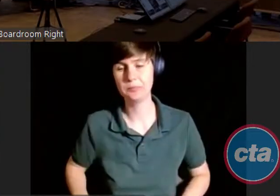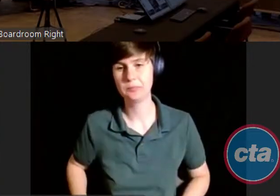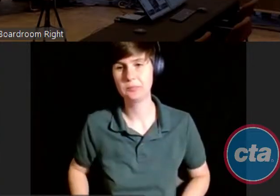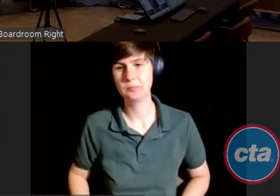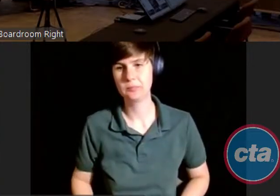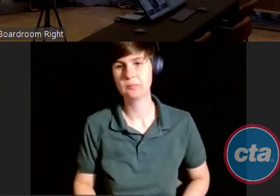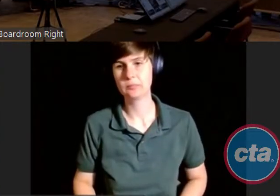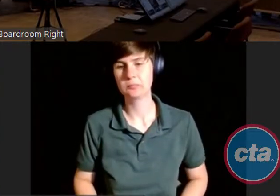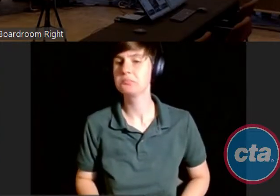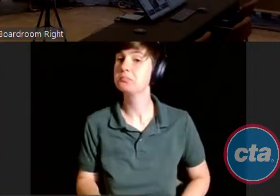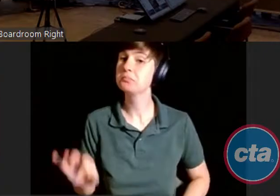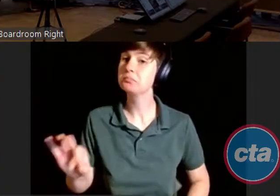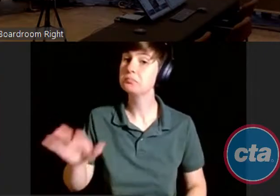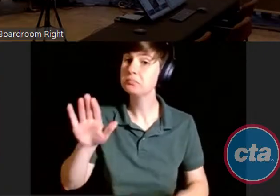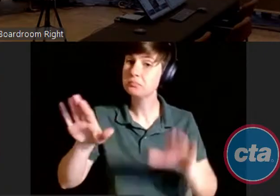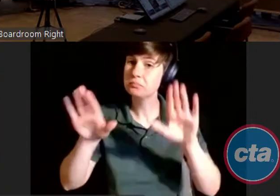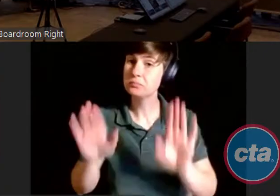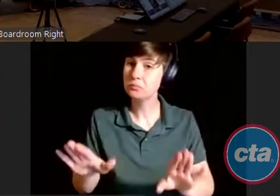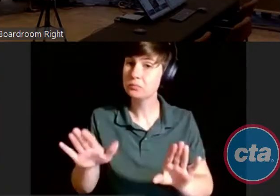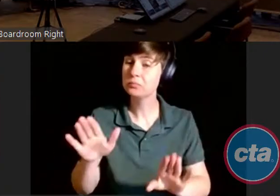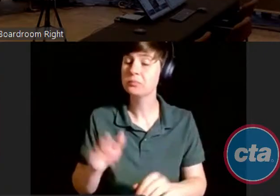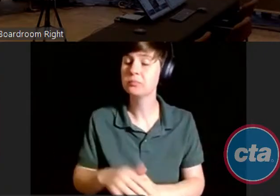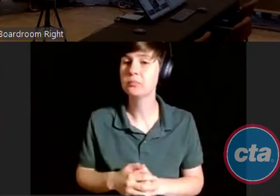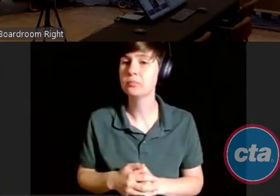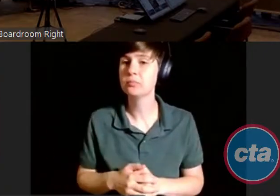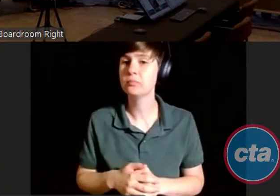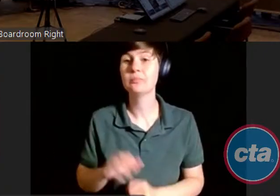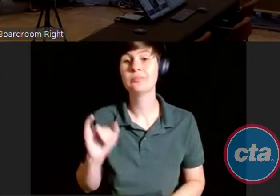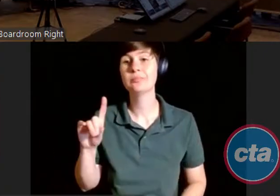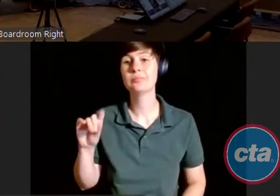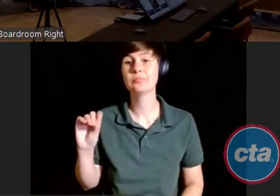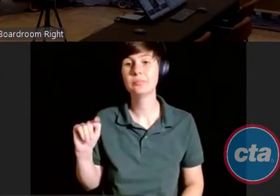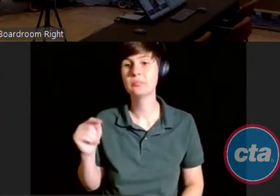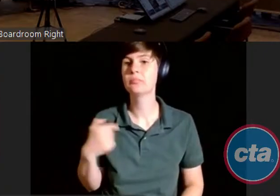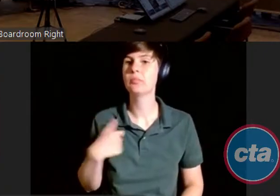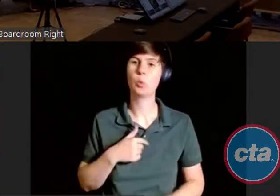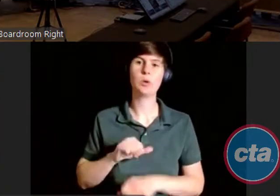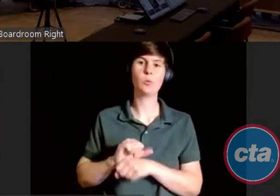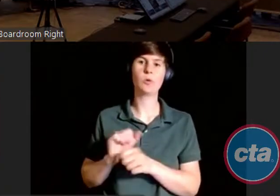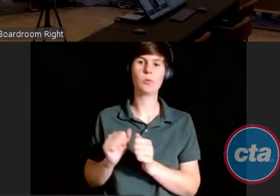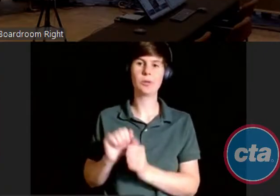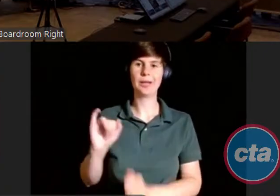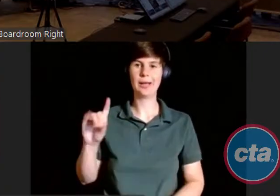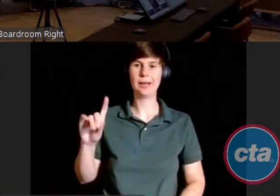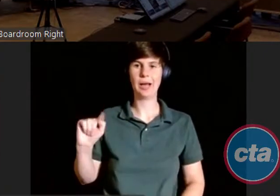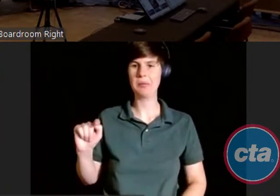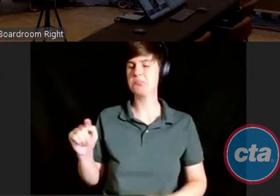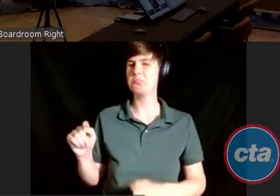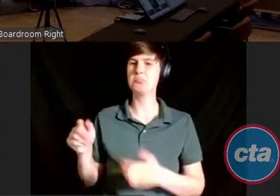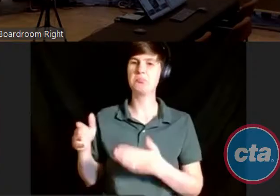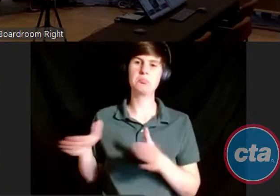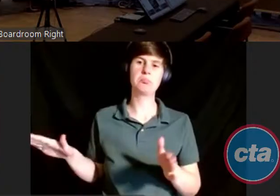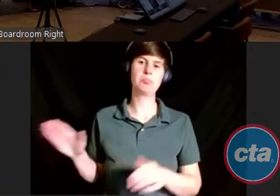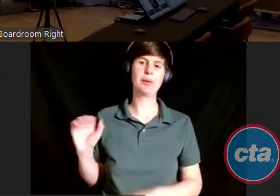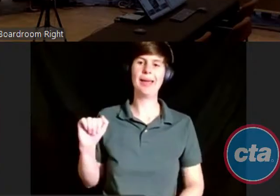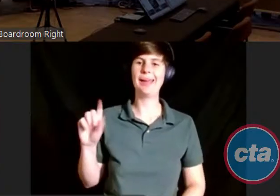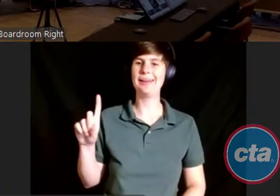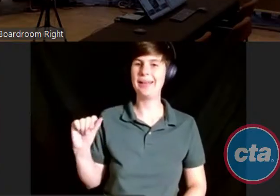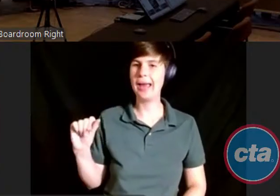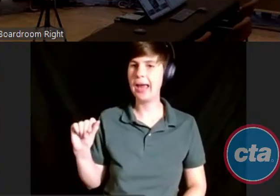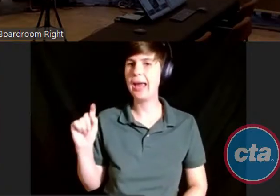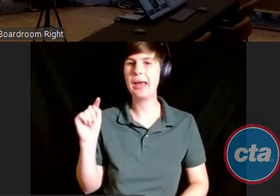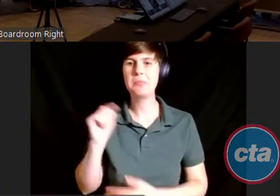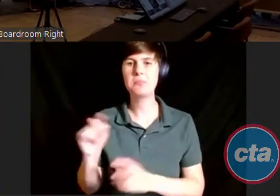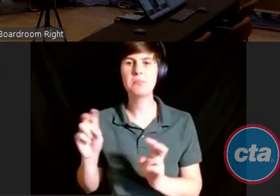is really good to know that they're responsive. IDOT, we work with IDOT on a lot of just generic ADA things, and they have forwarded